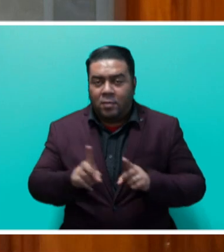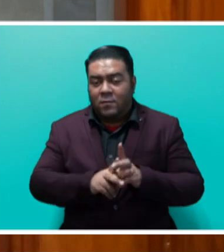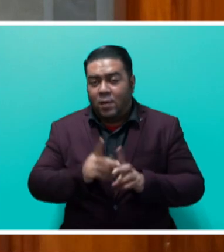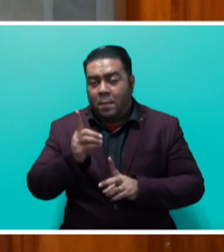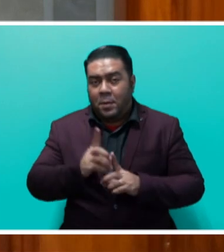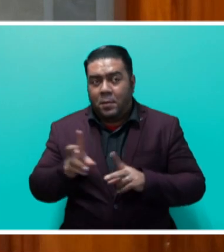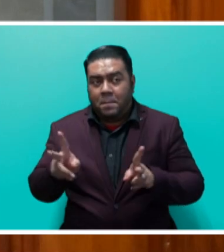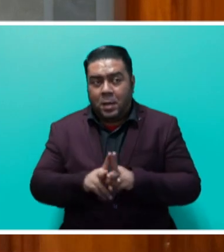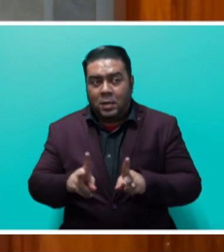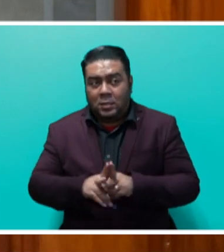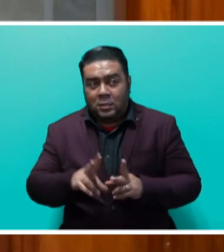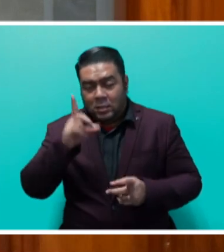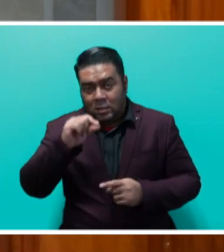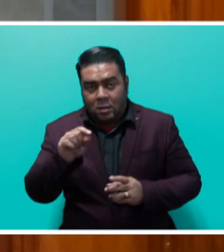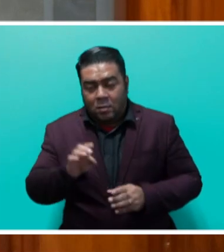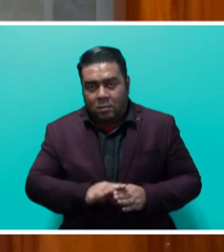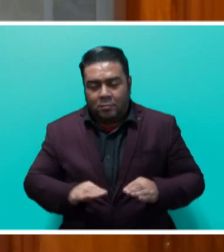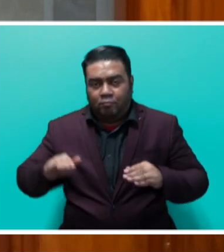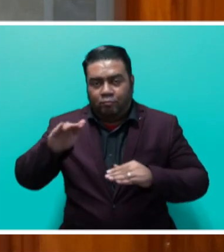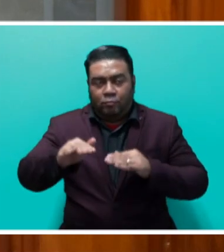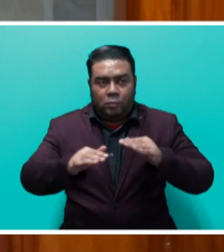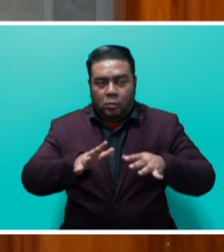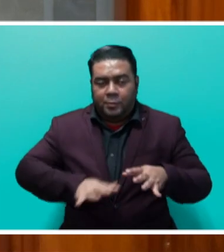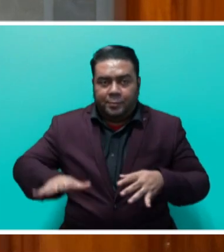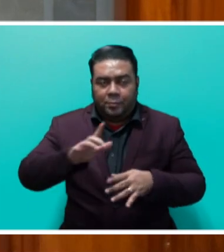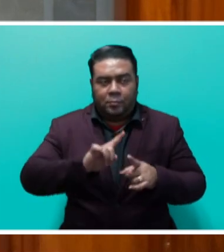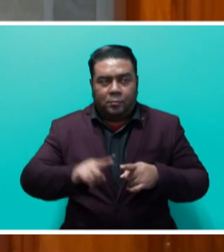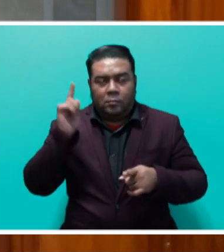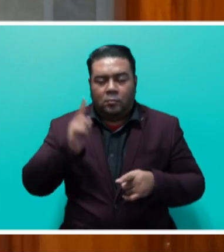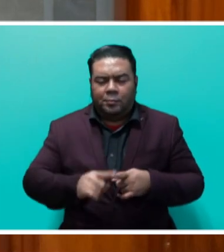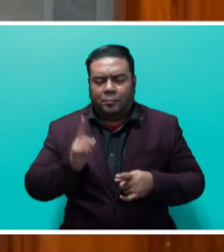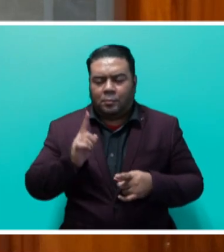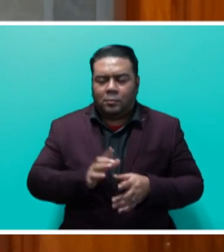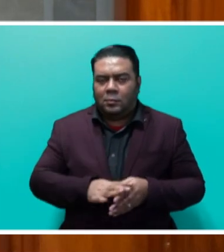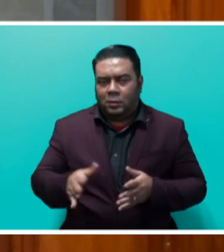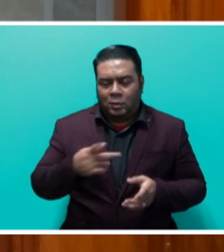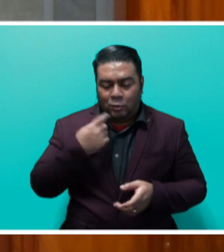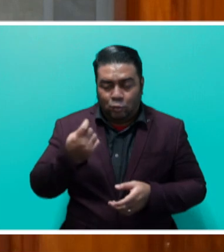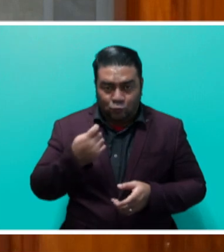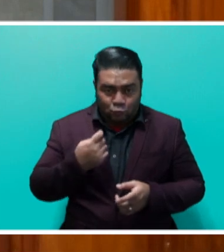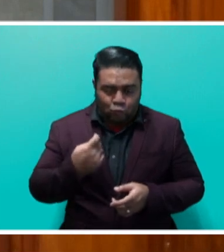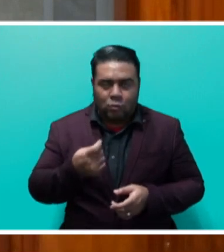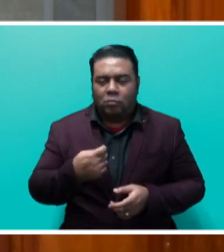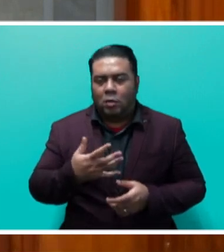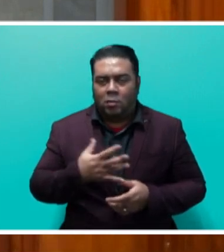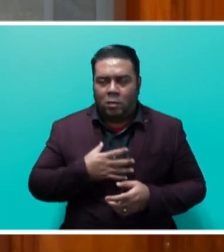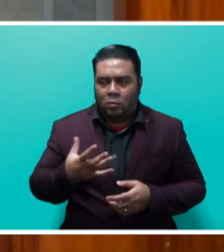seek assistance that can put us in this space quicker and sooner than we anticipate?